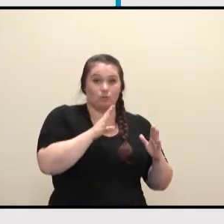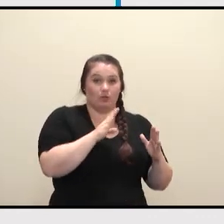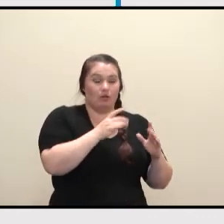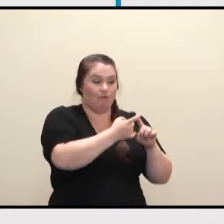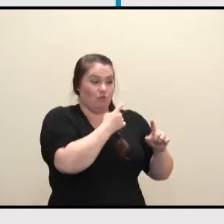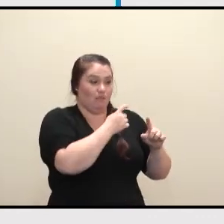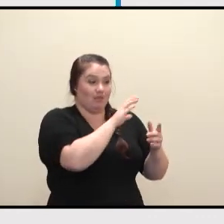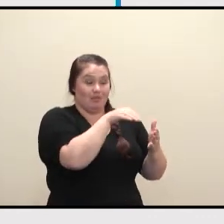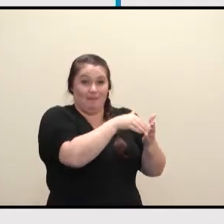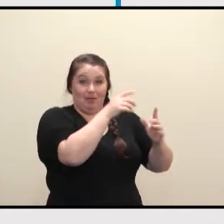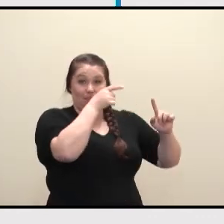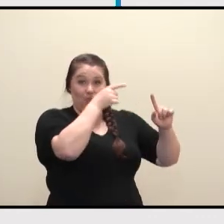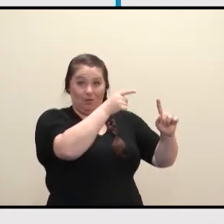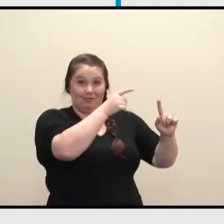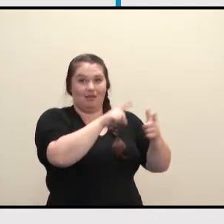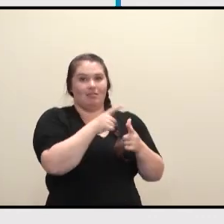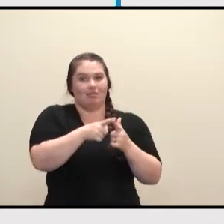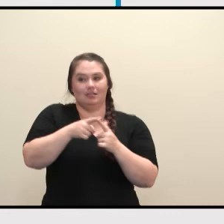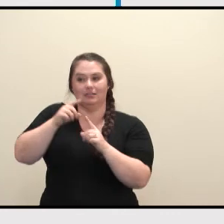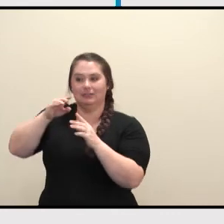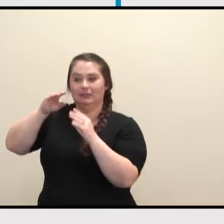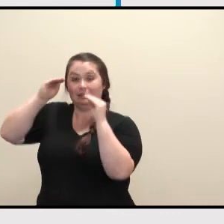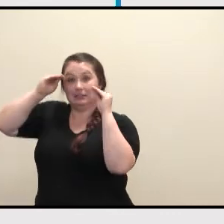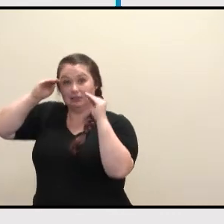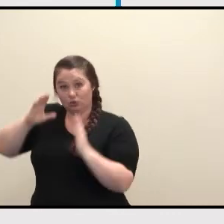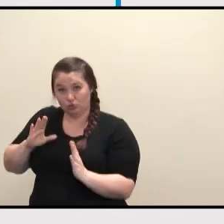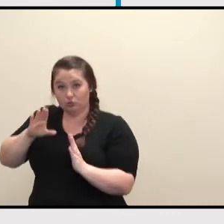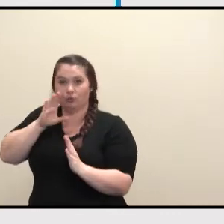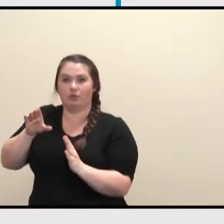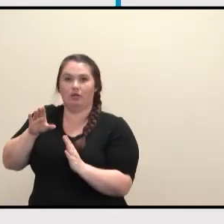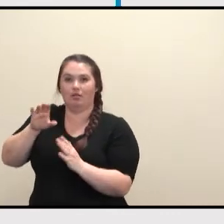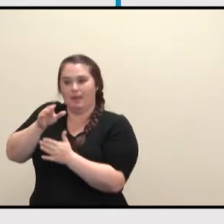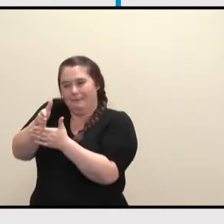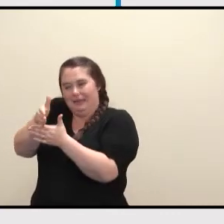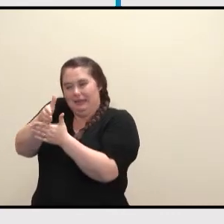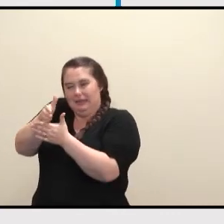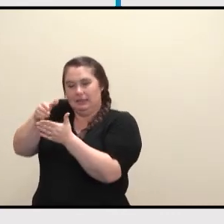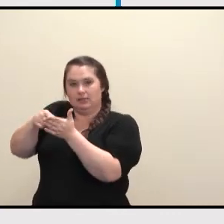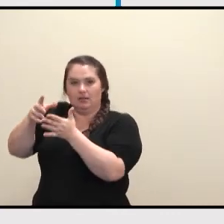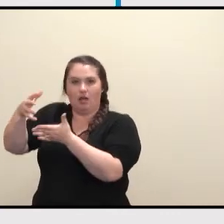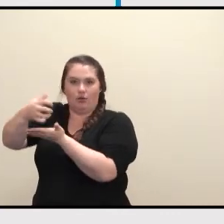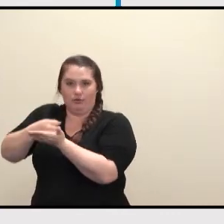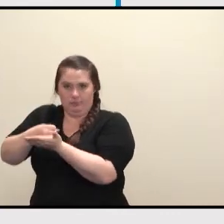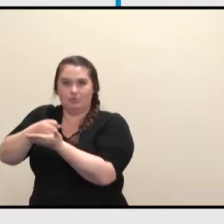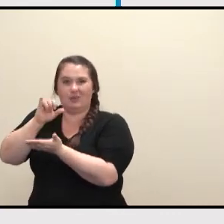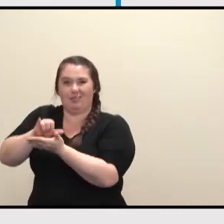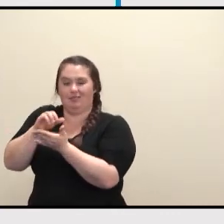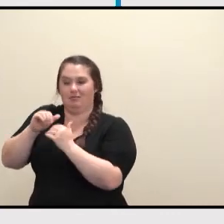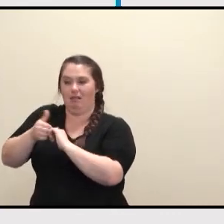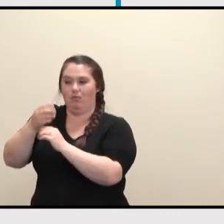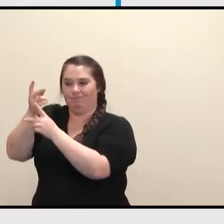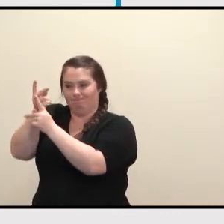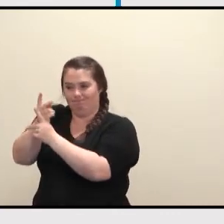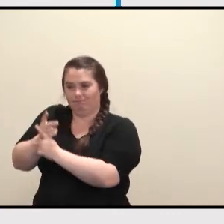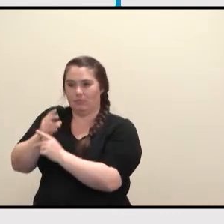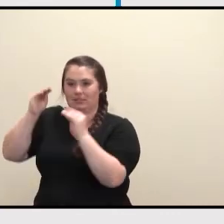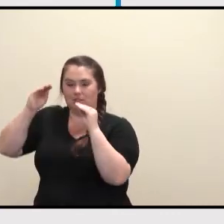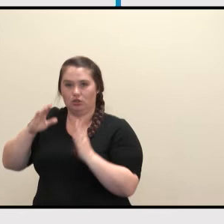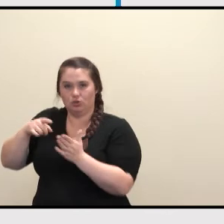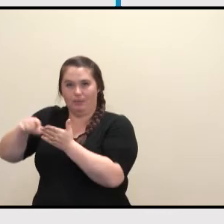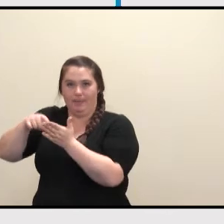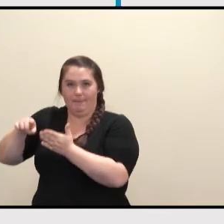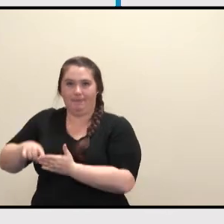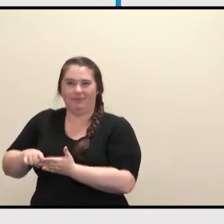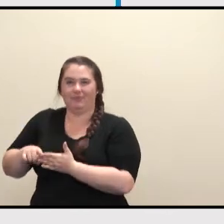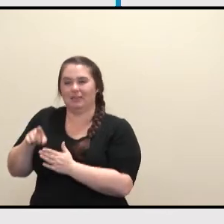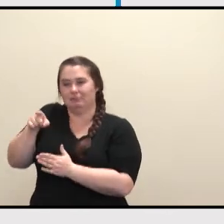and then we pay teachers off the average market median salary. So that's how we calculate the pay increase for teachers. Teachers look a little bit different